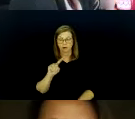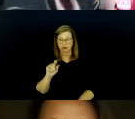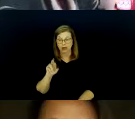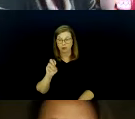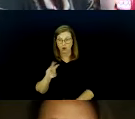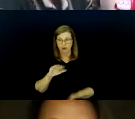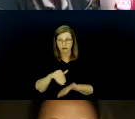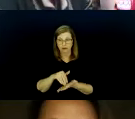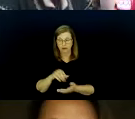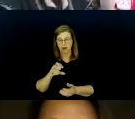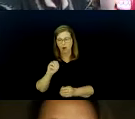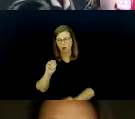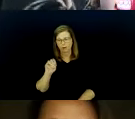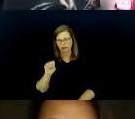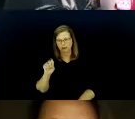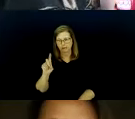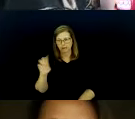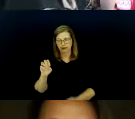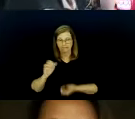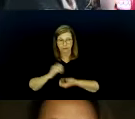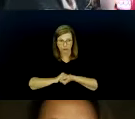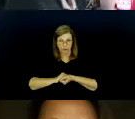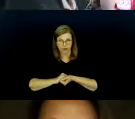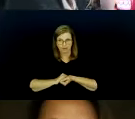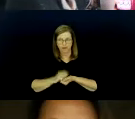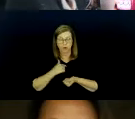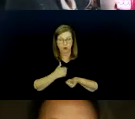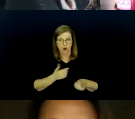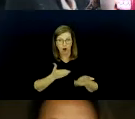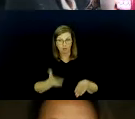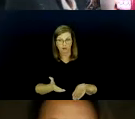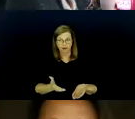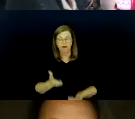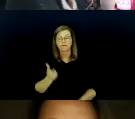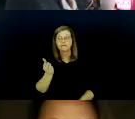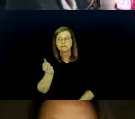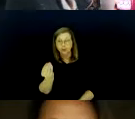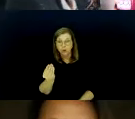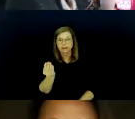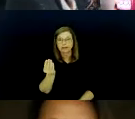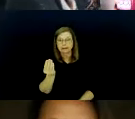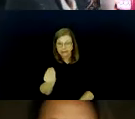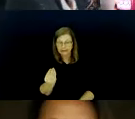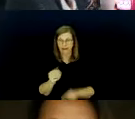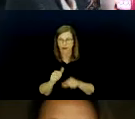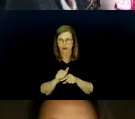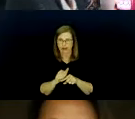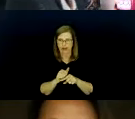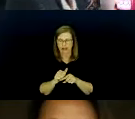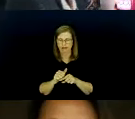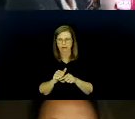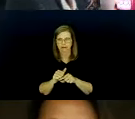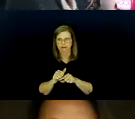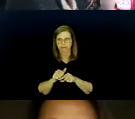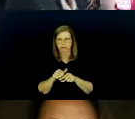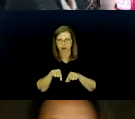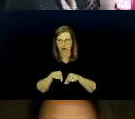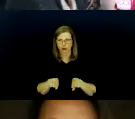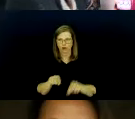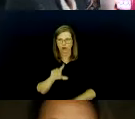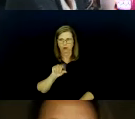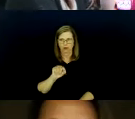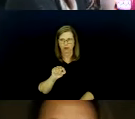State Department of Education partnership, we're offering 14 trainings throughout this